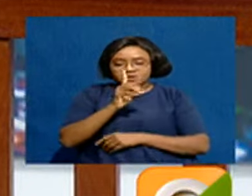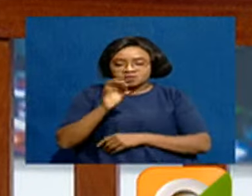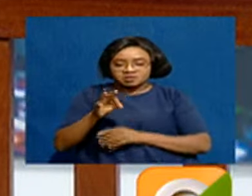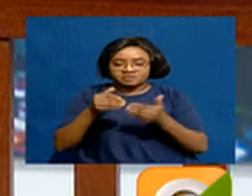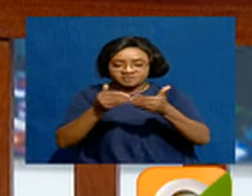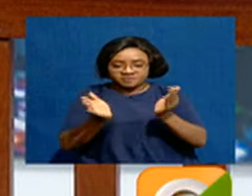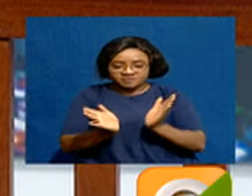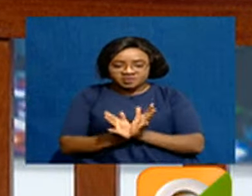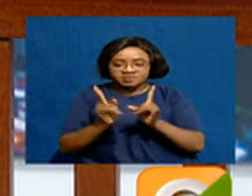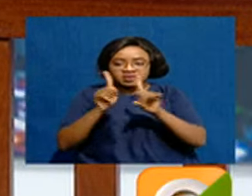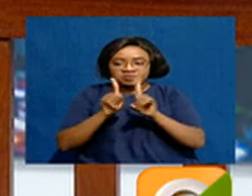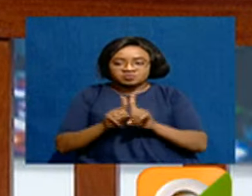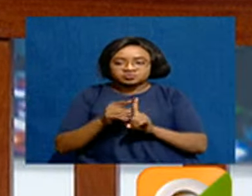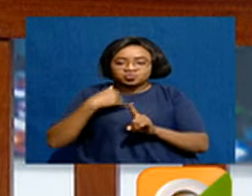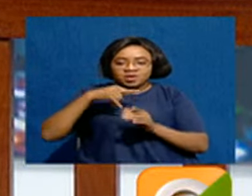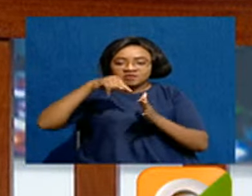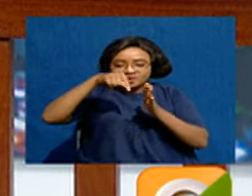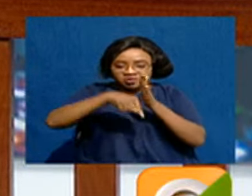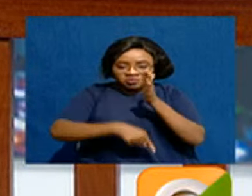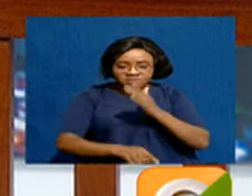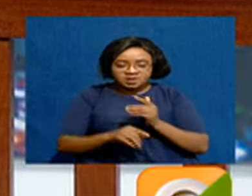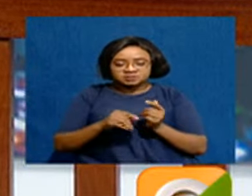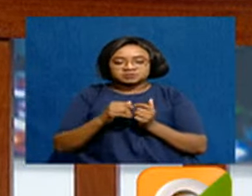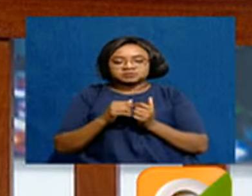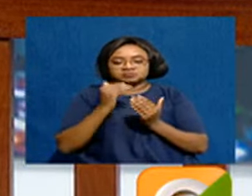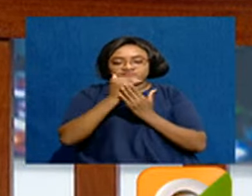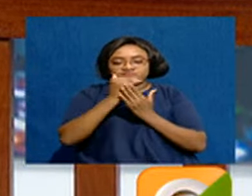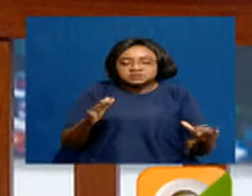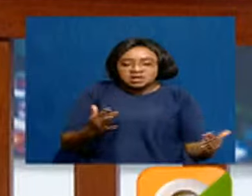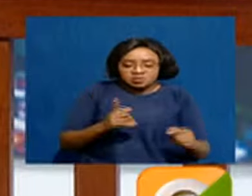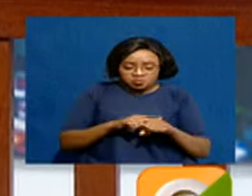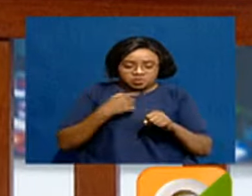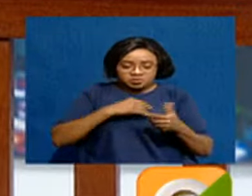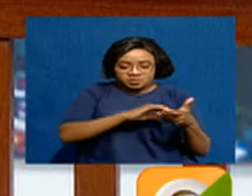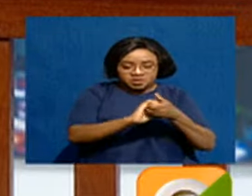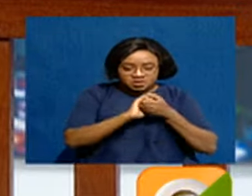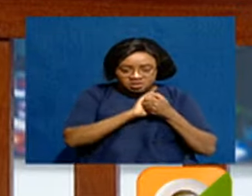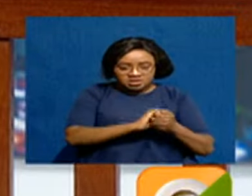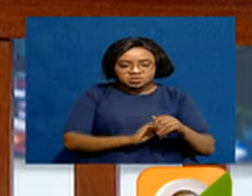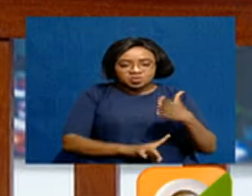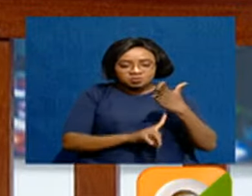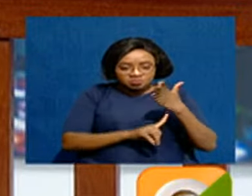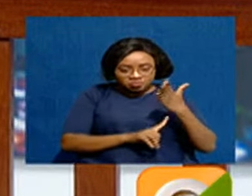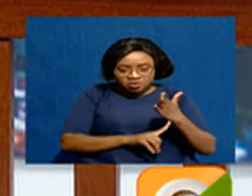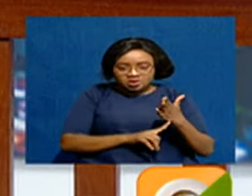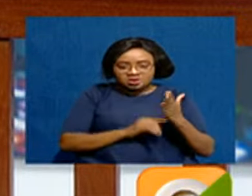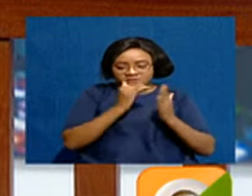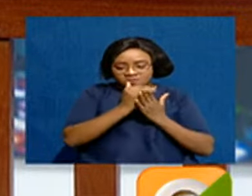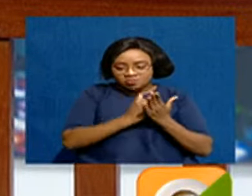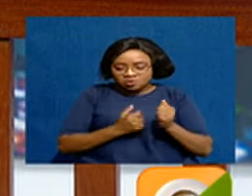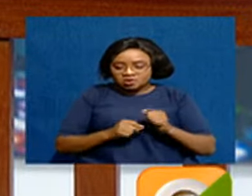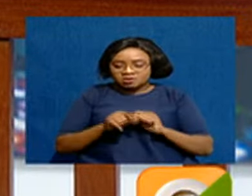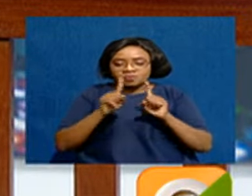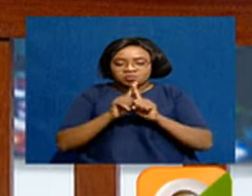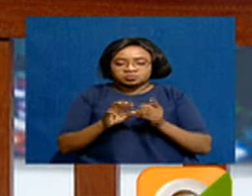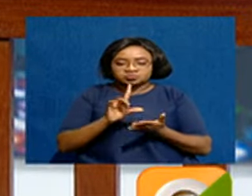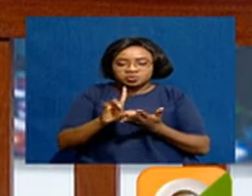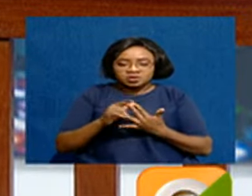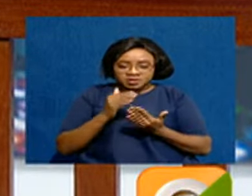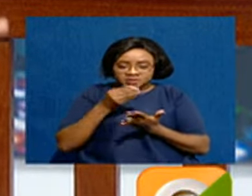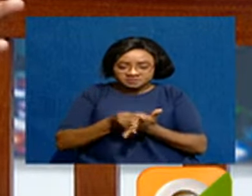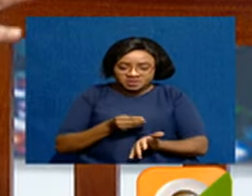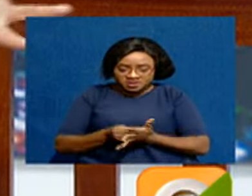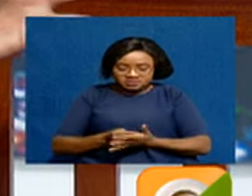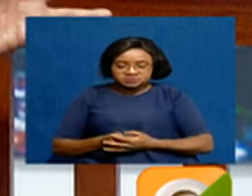all, a robust modernization program in terms of what we call export credit financing, that